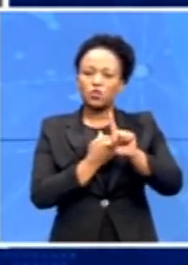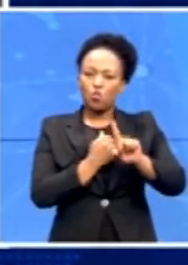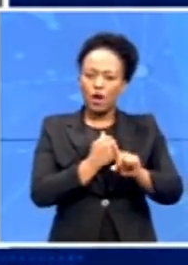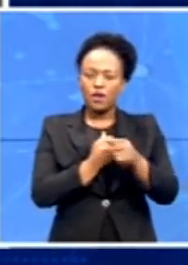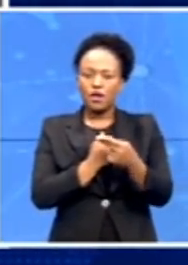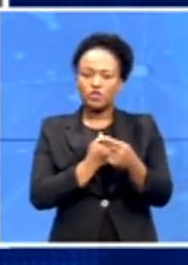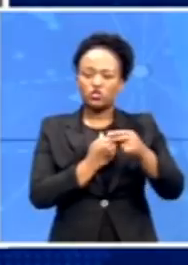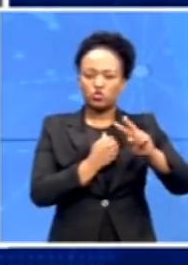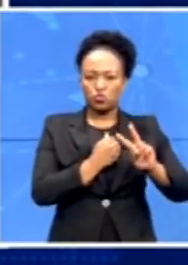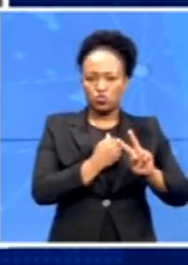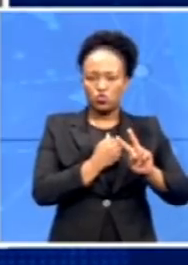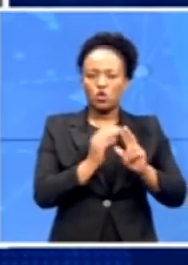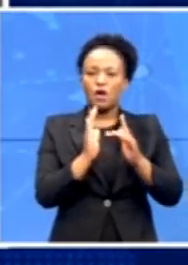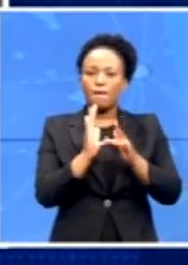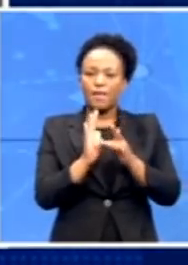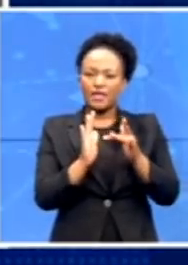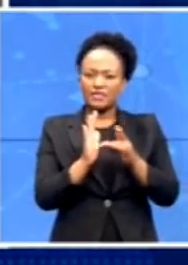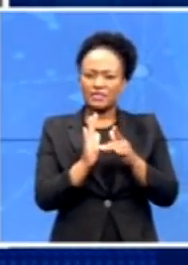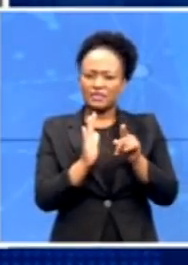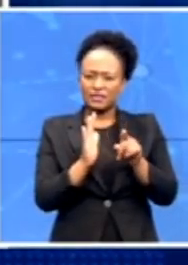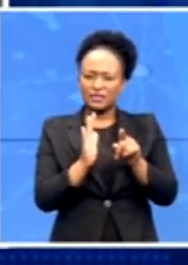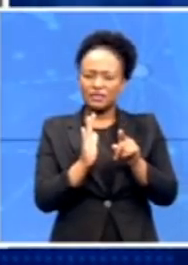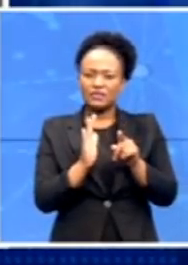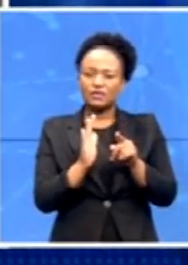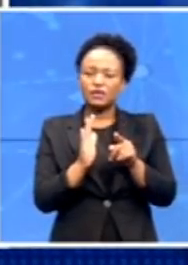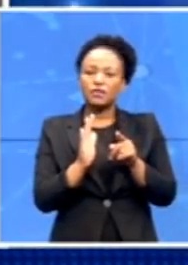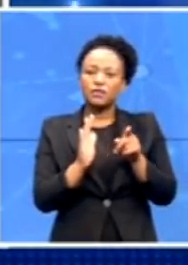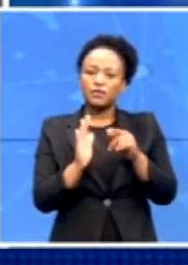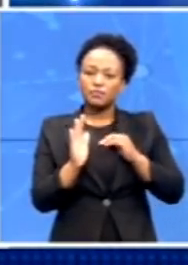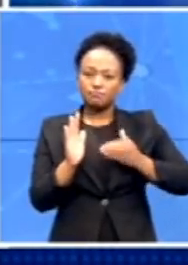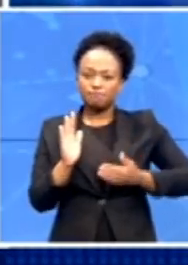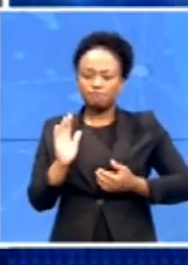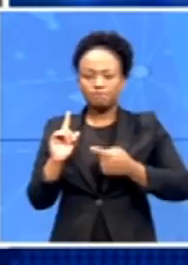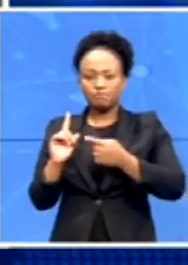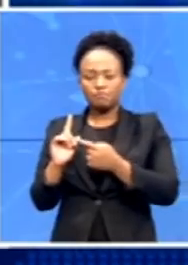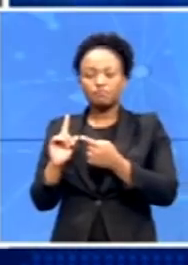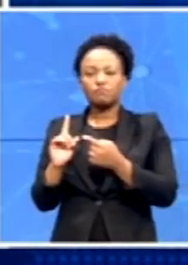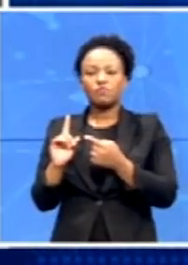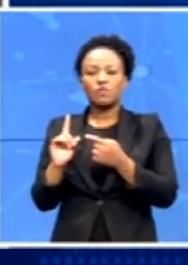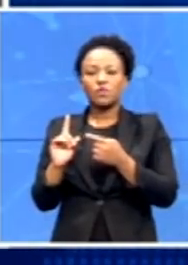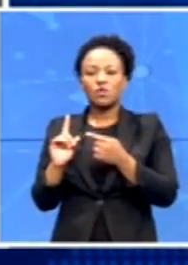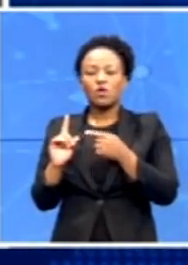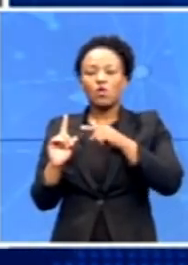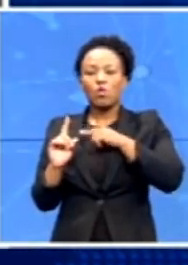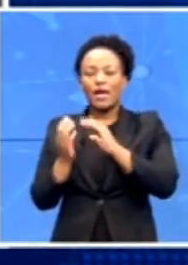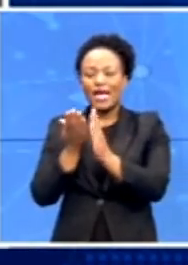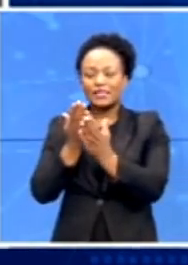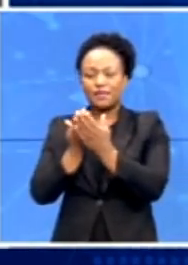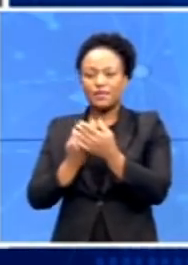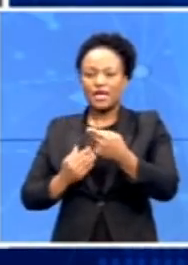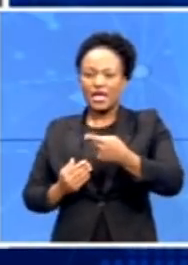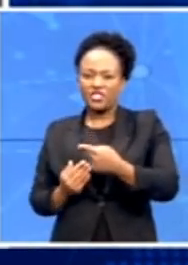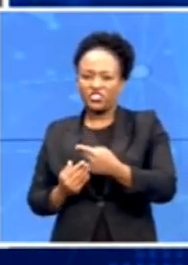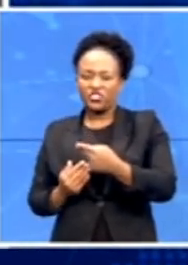Ms. Jacobus, be received as Exhibit H3, my lady.